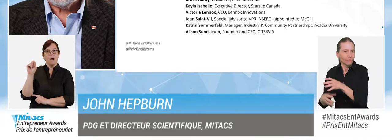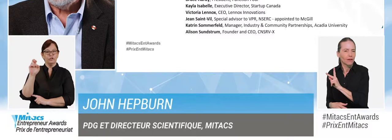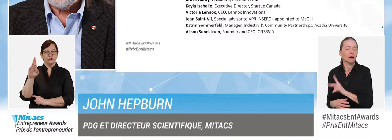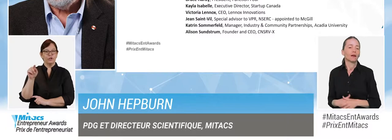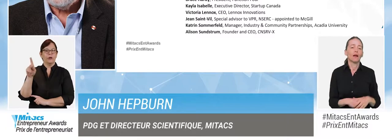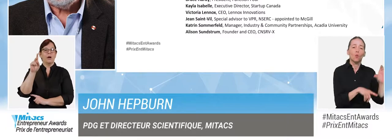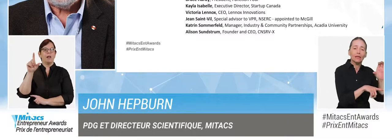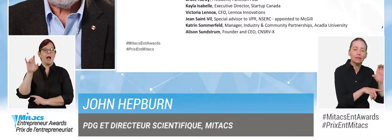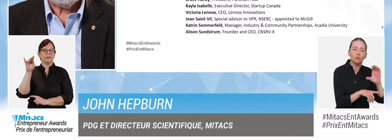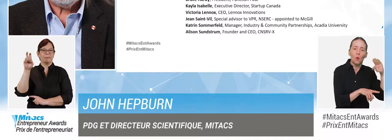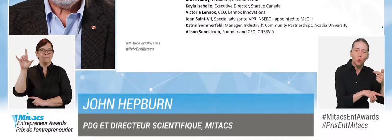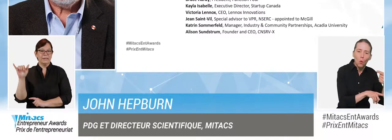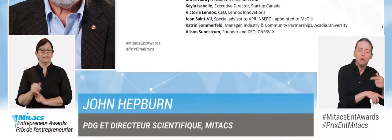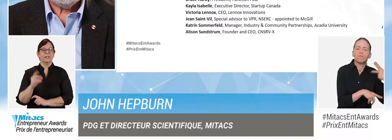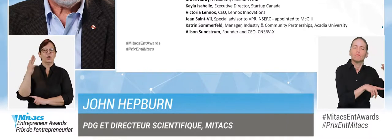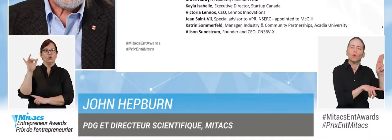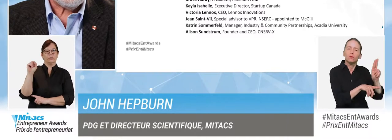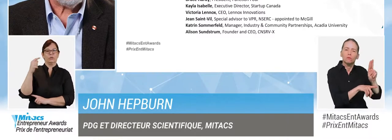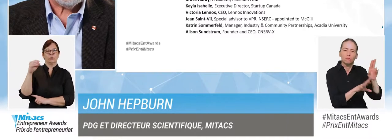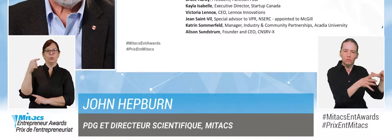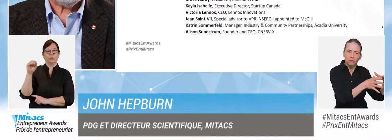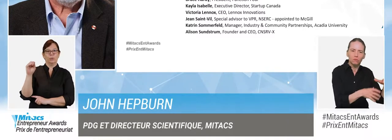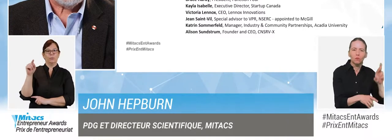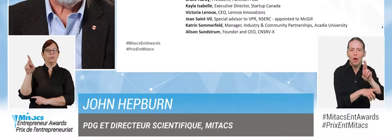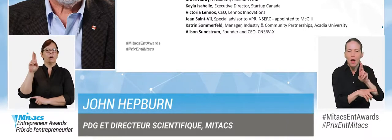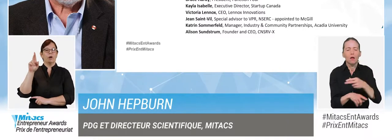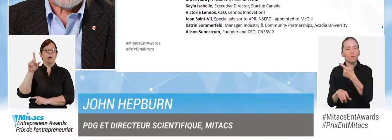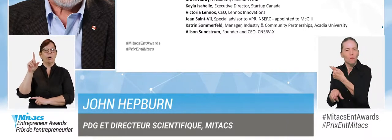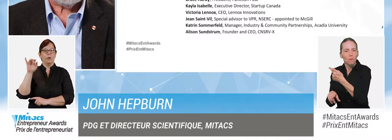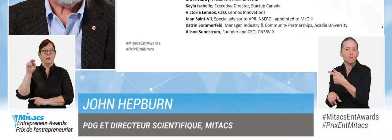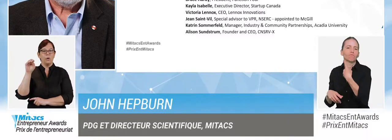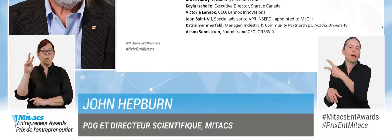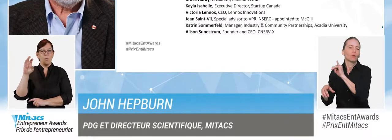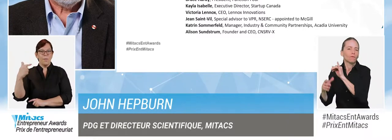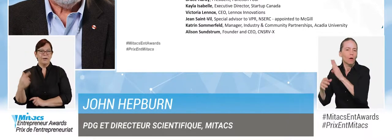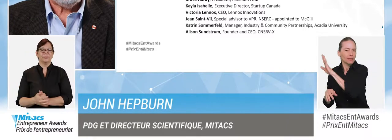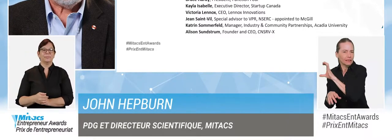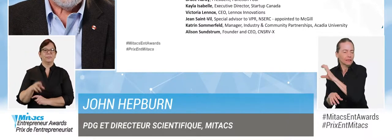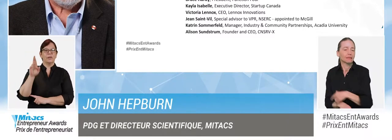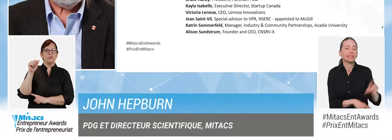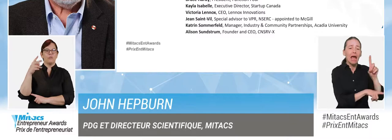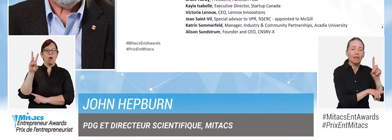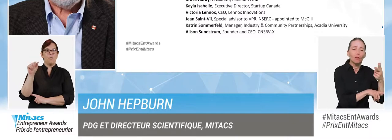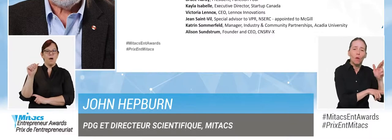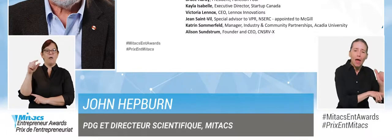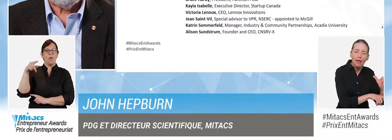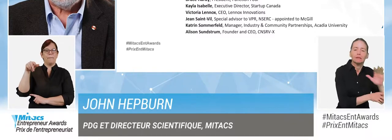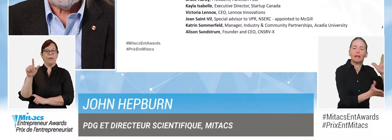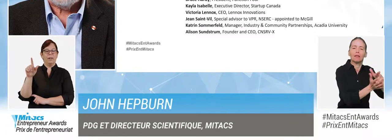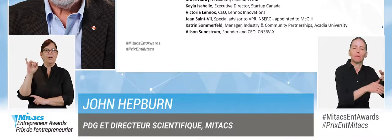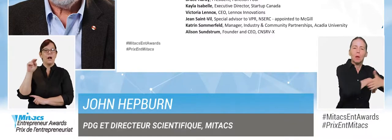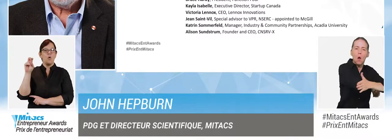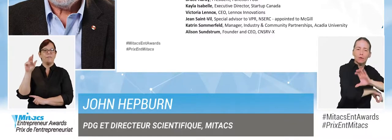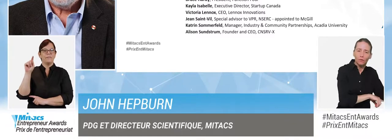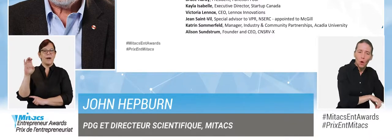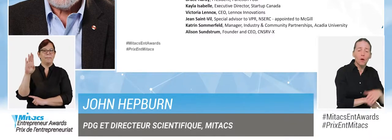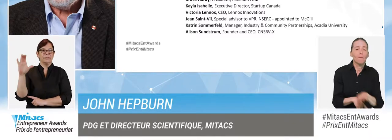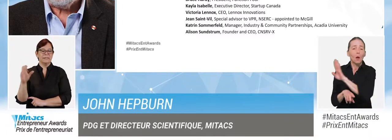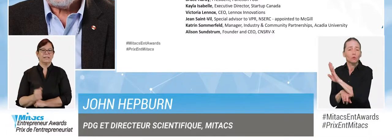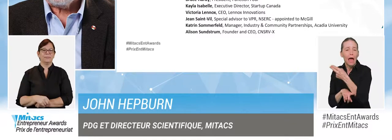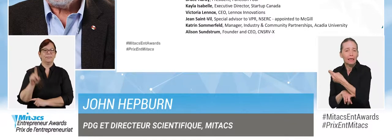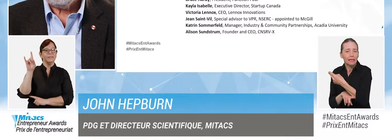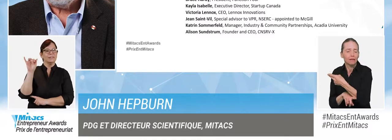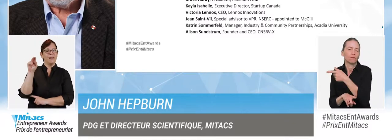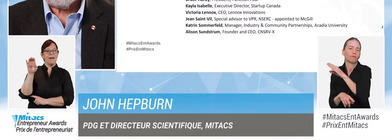Gopal, Innovate BC, Diane Gray, Centerport Canada, Bruce Hardy, Function 4,